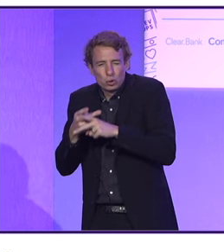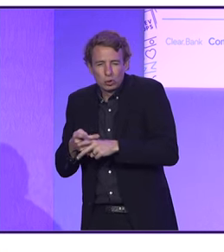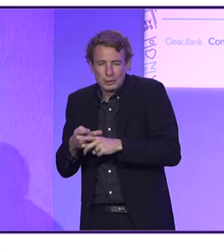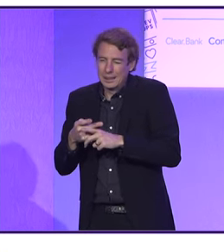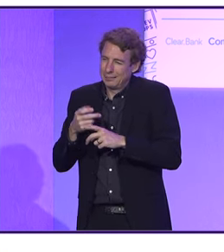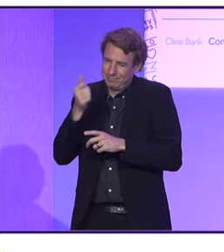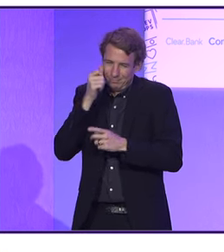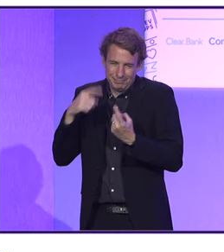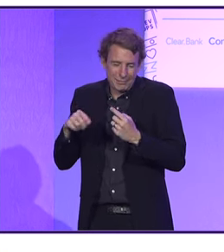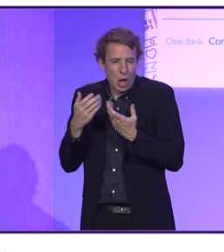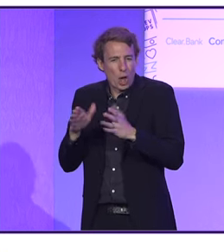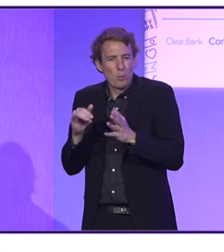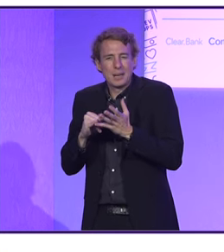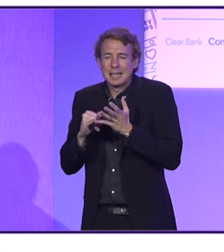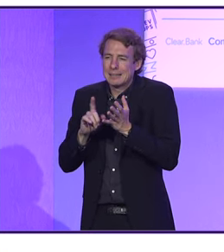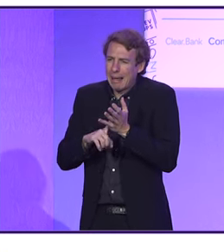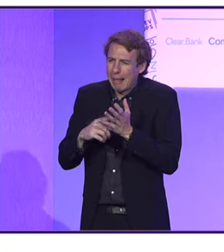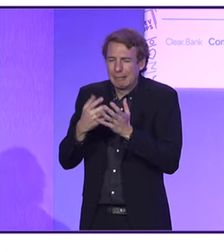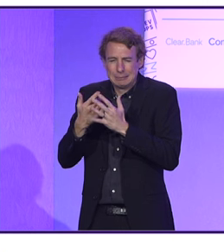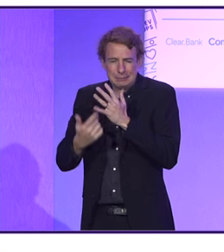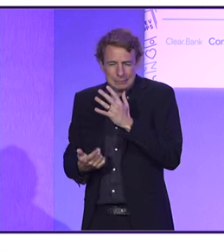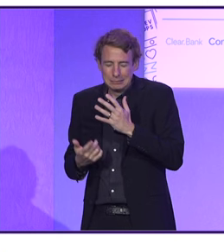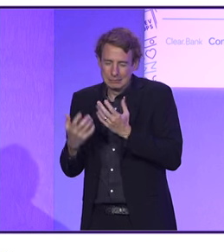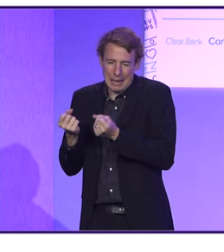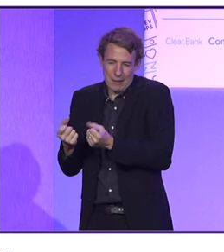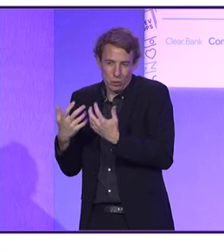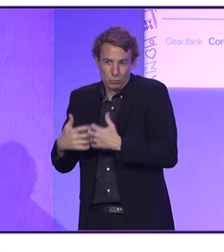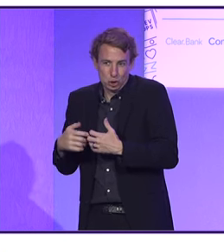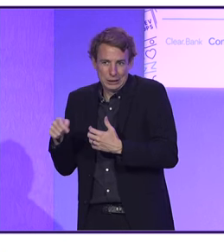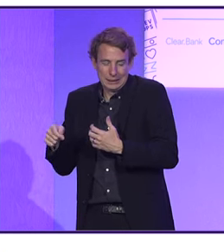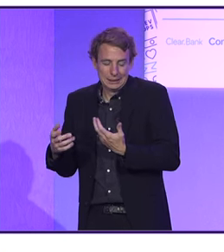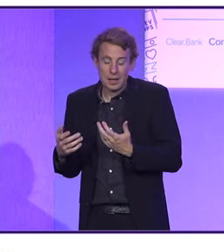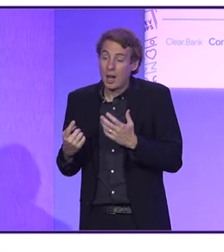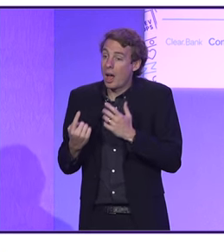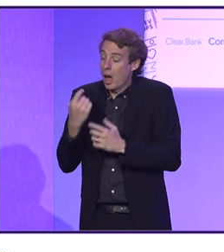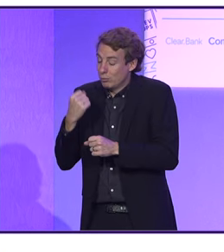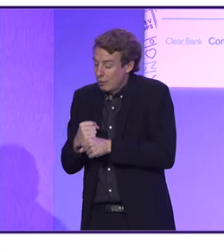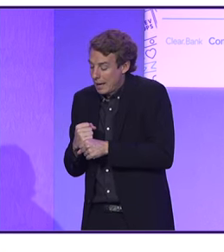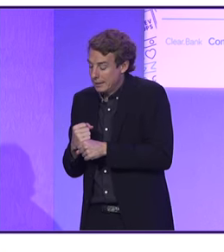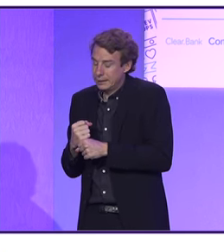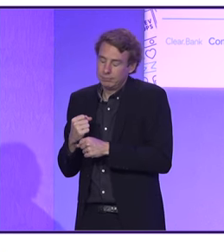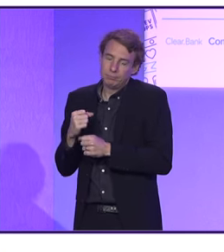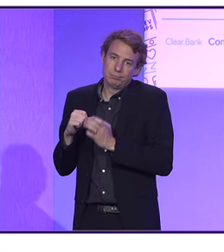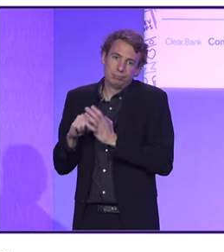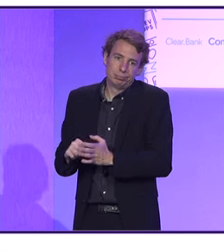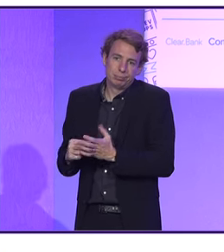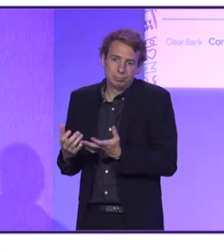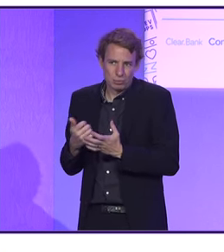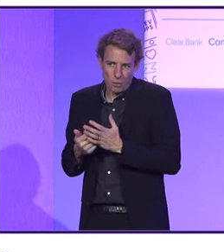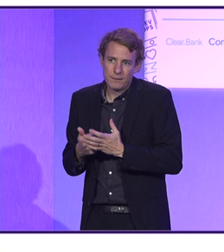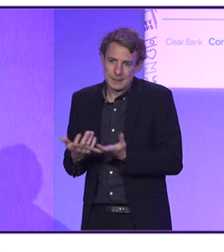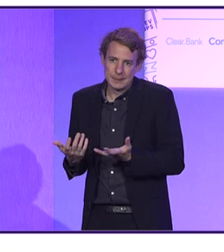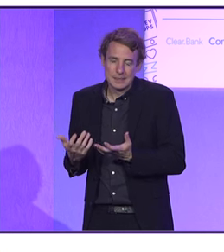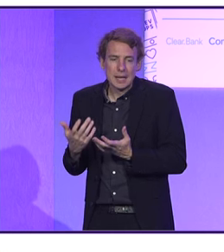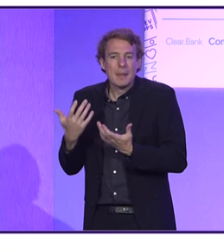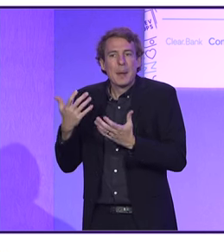stuff, OpenSSL, all the stuff that you get on a Linux machine. And upgrading any bit of it was often difficult. And as we got further and further behind,